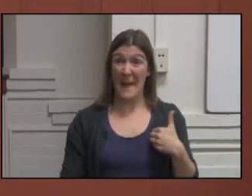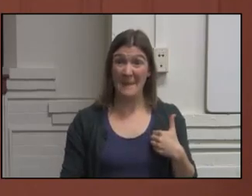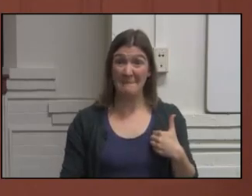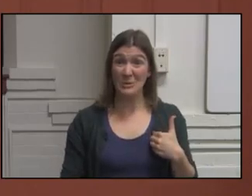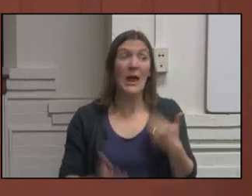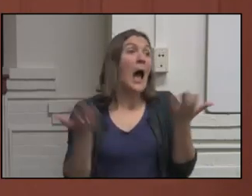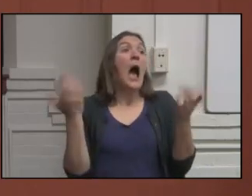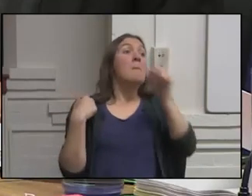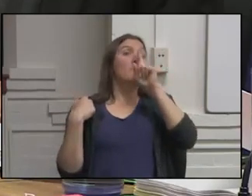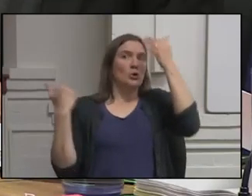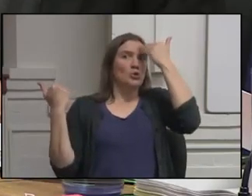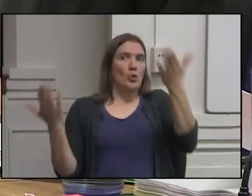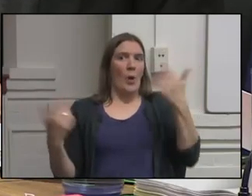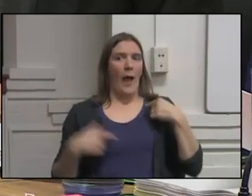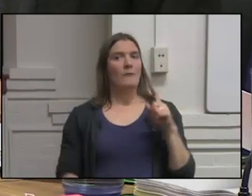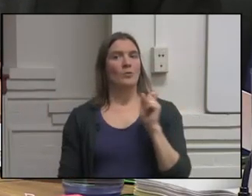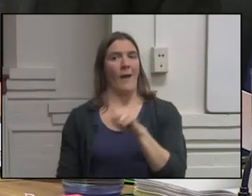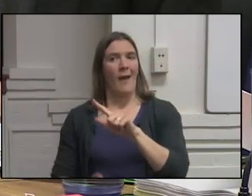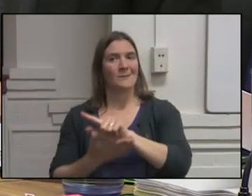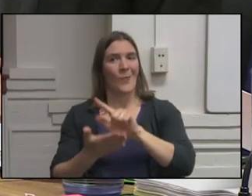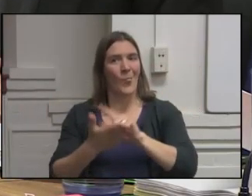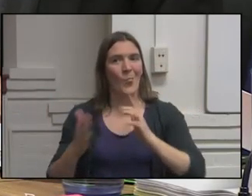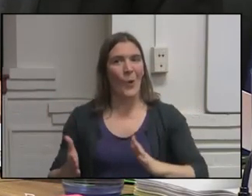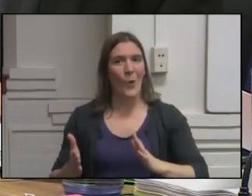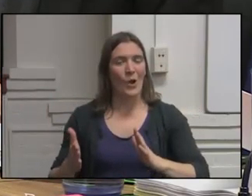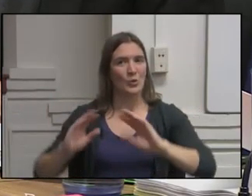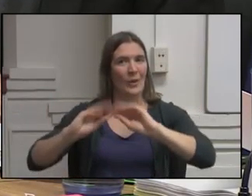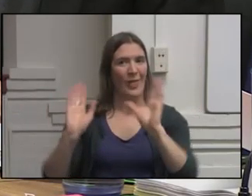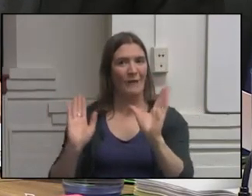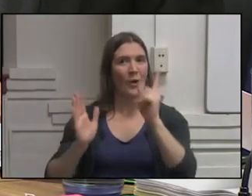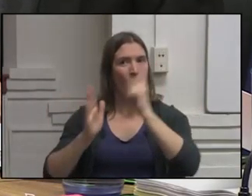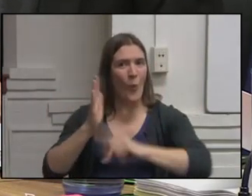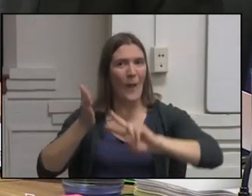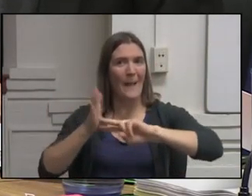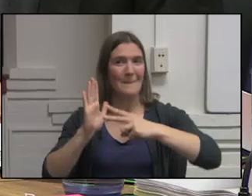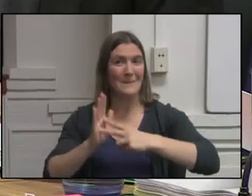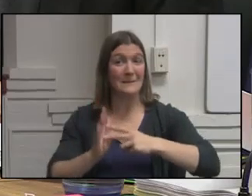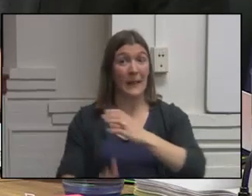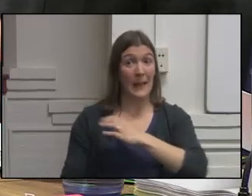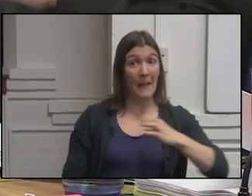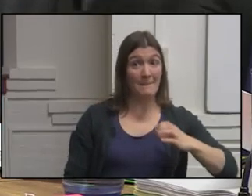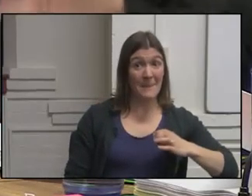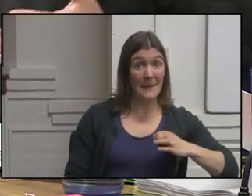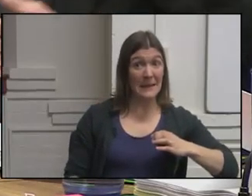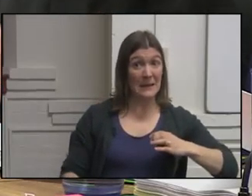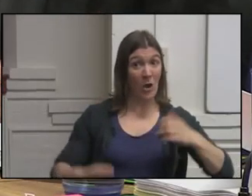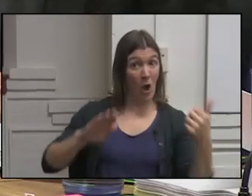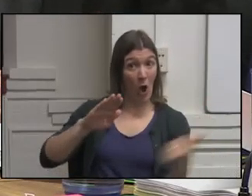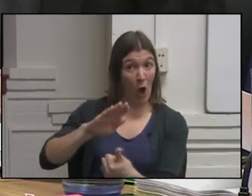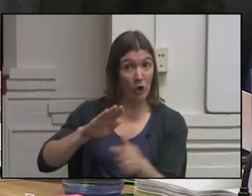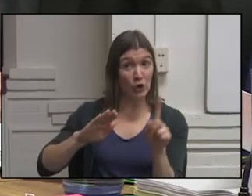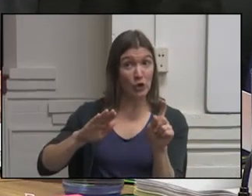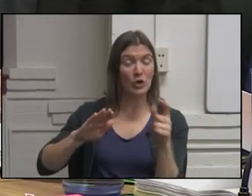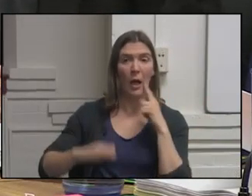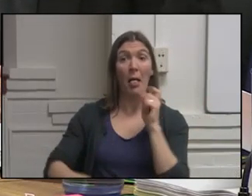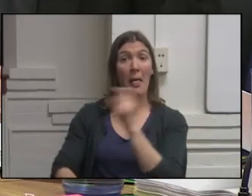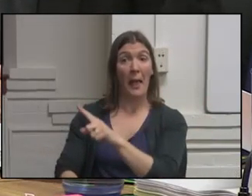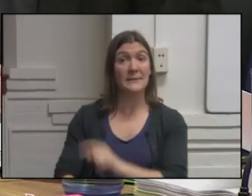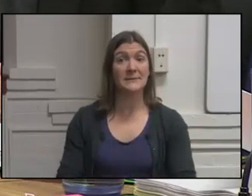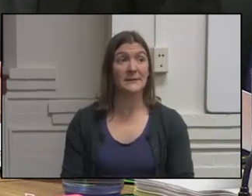I'm not saying that. I'm saying we need to confer with the town attorney to know whether committee members come under that umbrella of the term